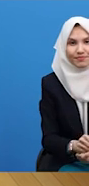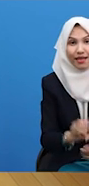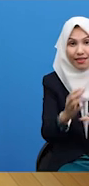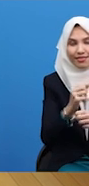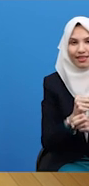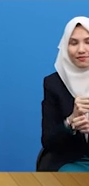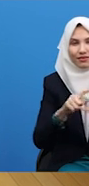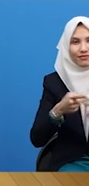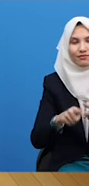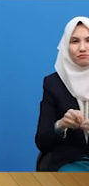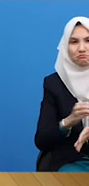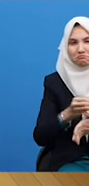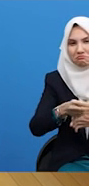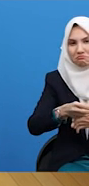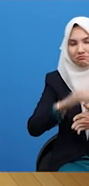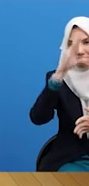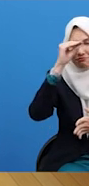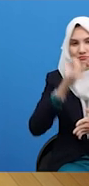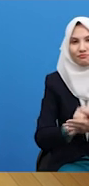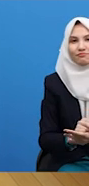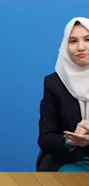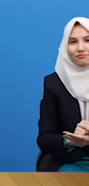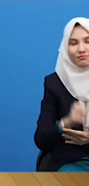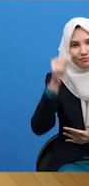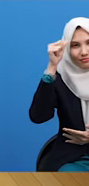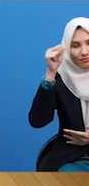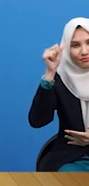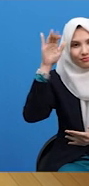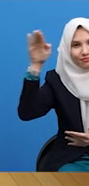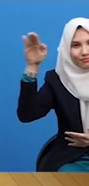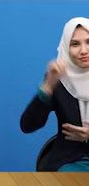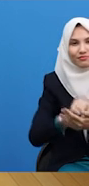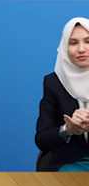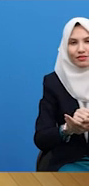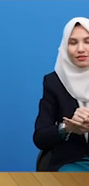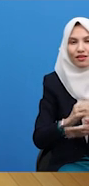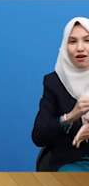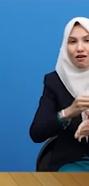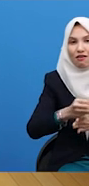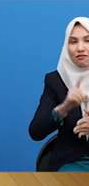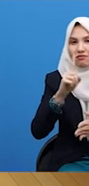friend or your brother or anyone near to help.